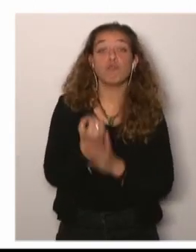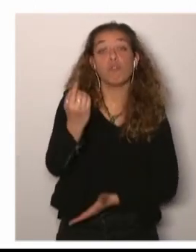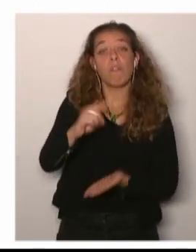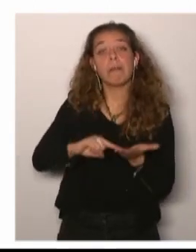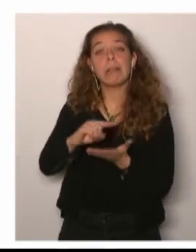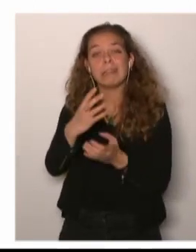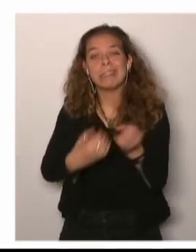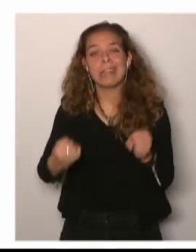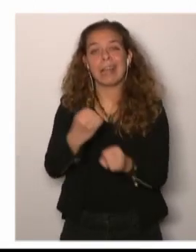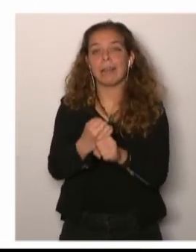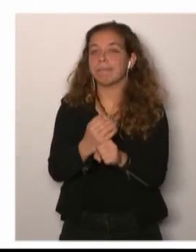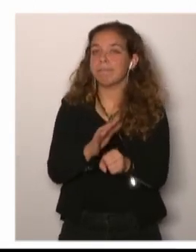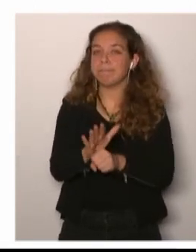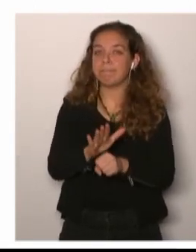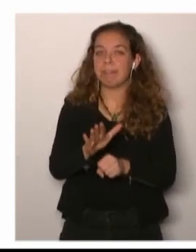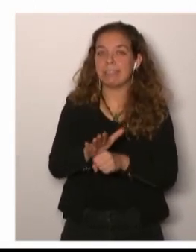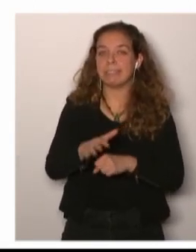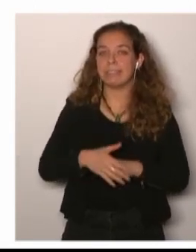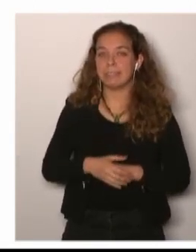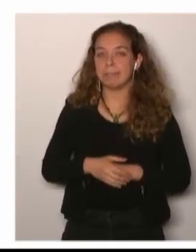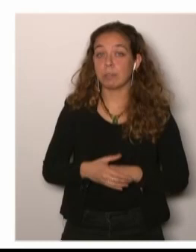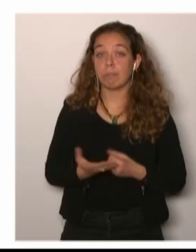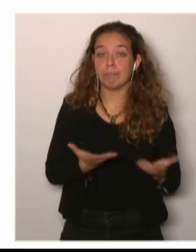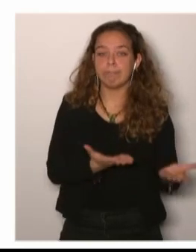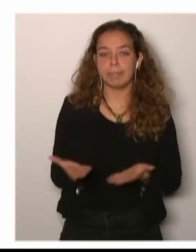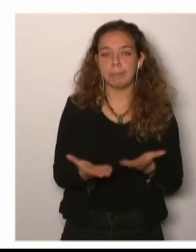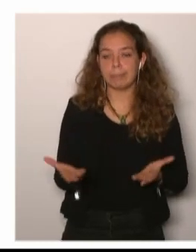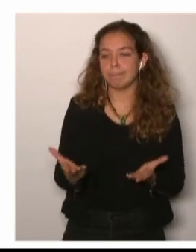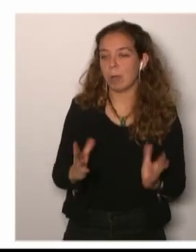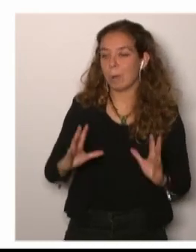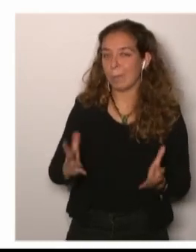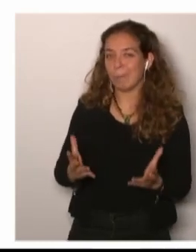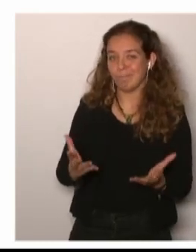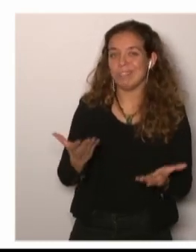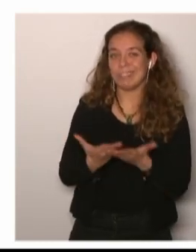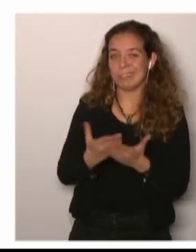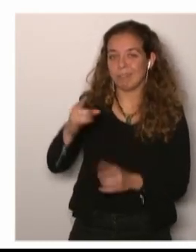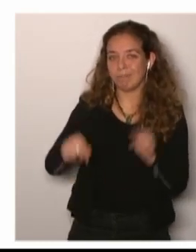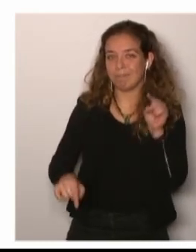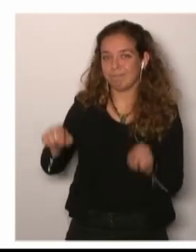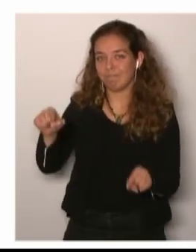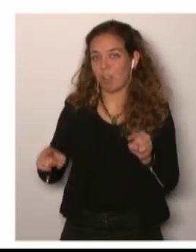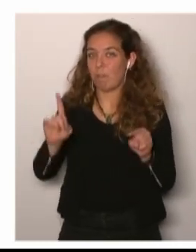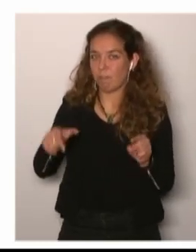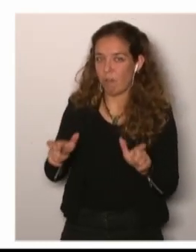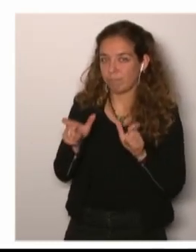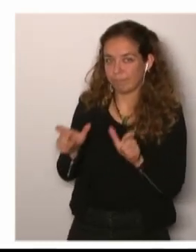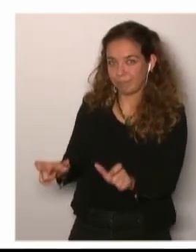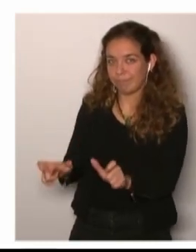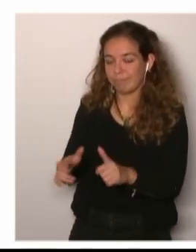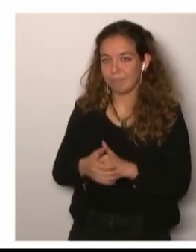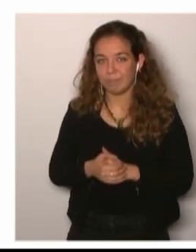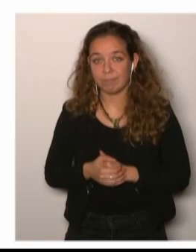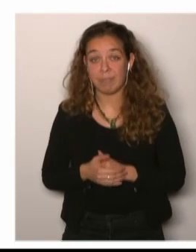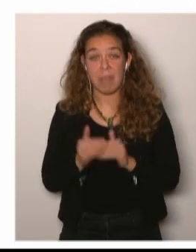medicines actually are delivered to people. Because even in something as basic as cancer screening,